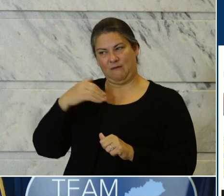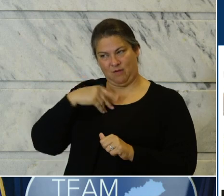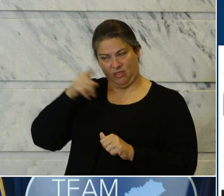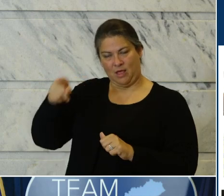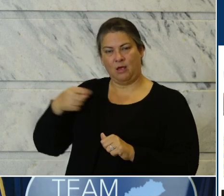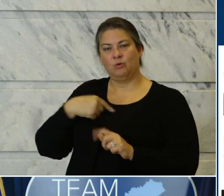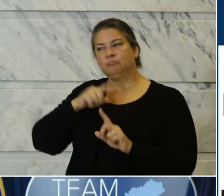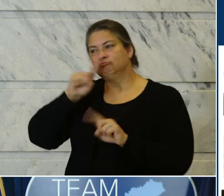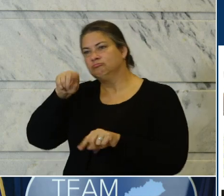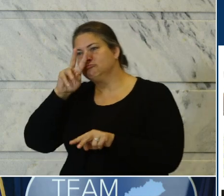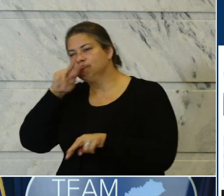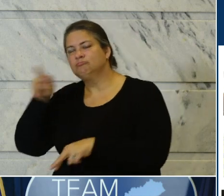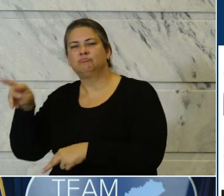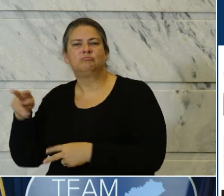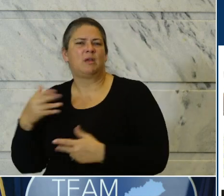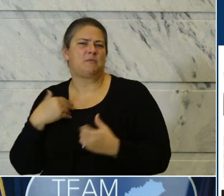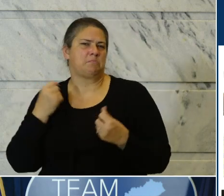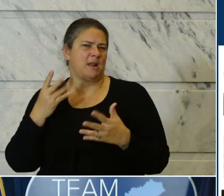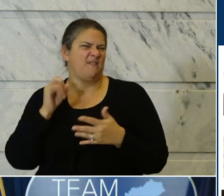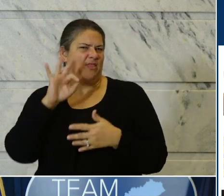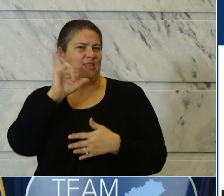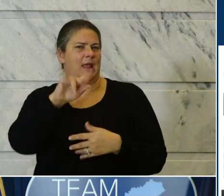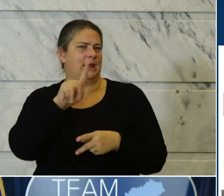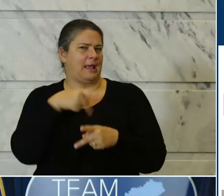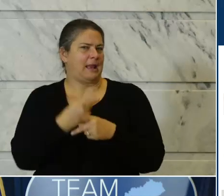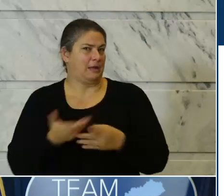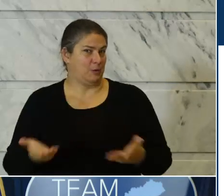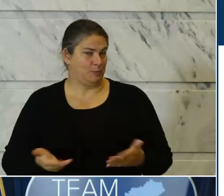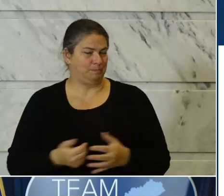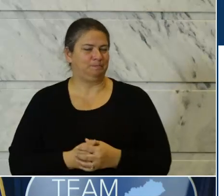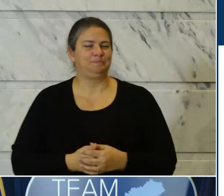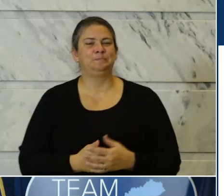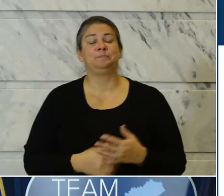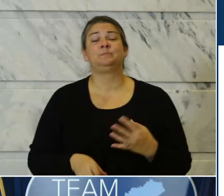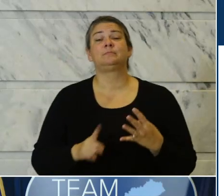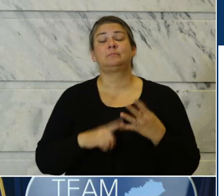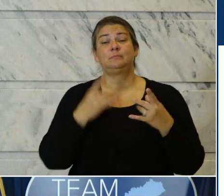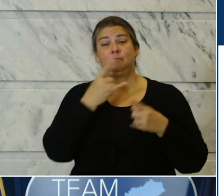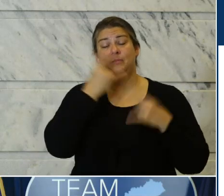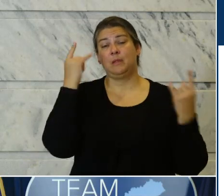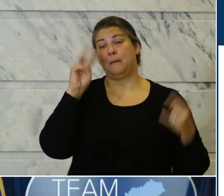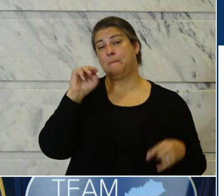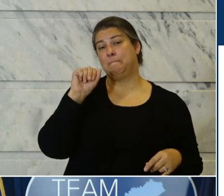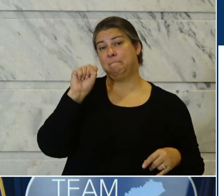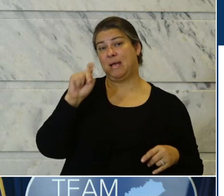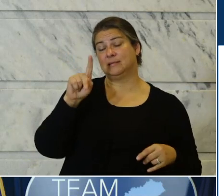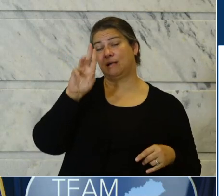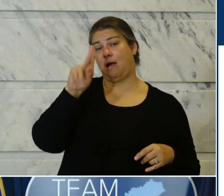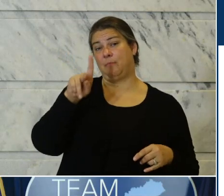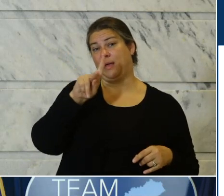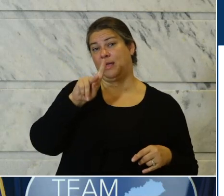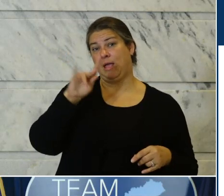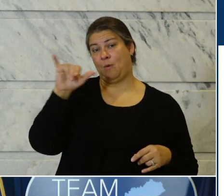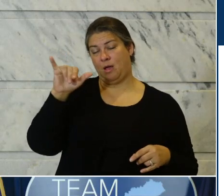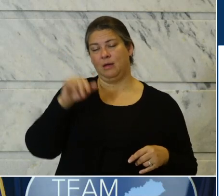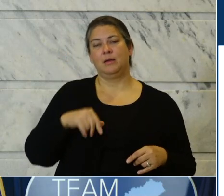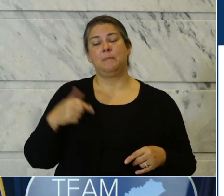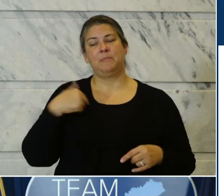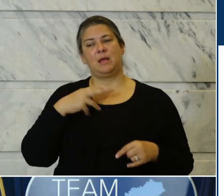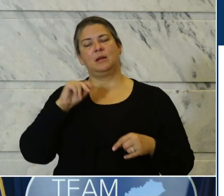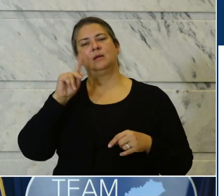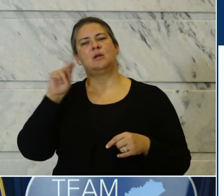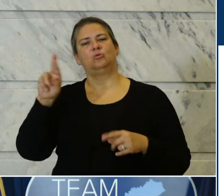economy. Mask Up KY. Both Dr. Stack and I are going to talk during the COVID